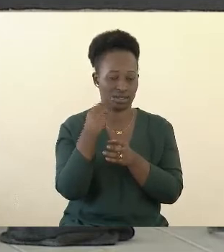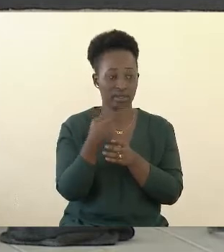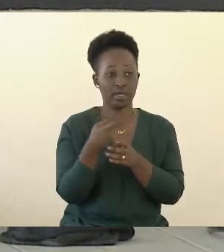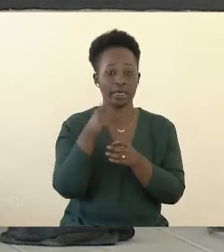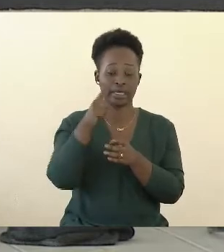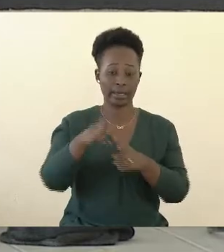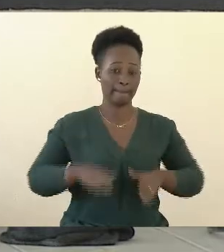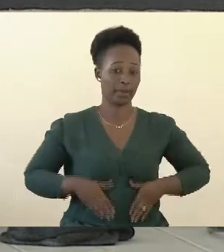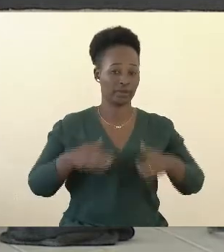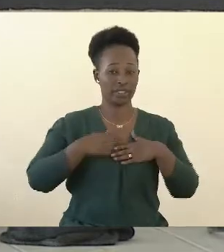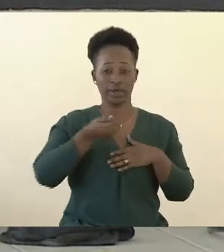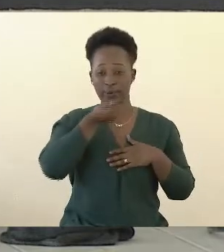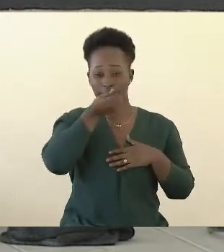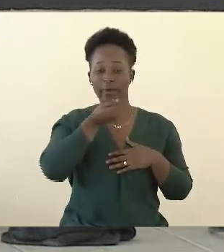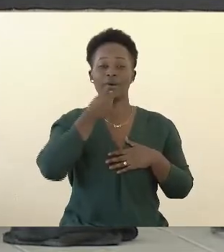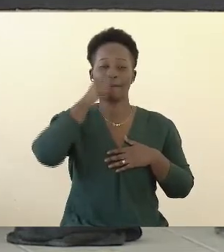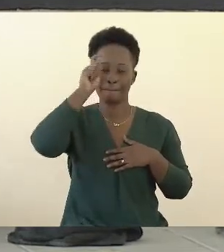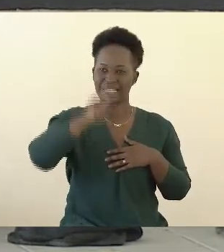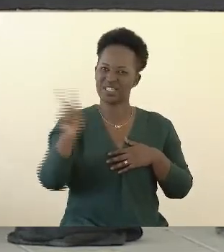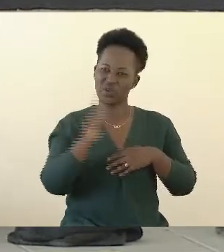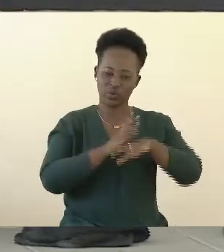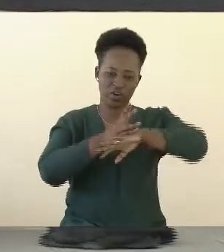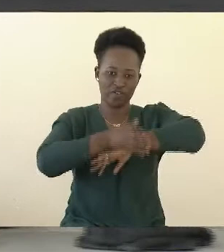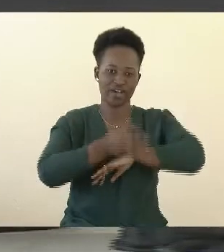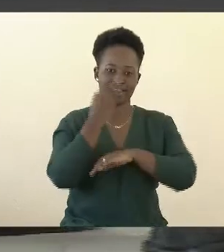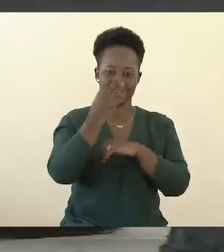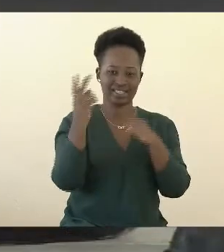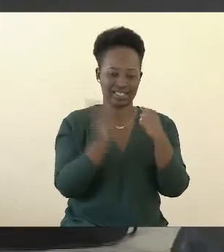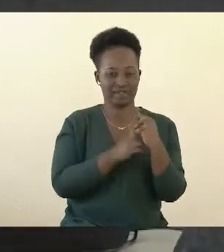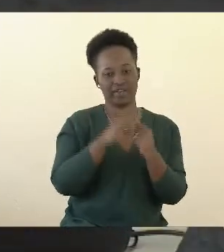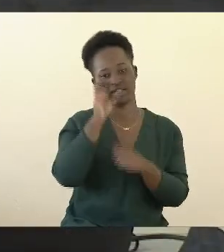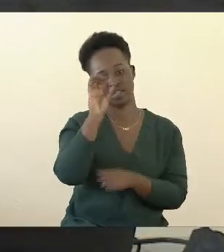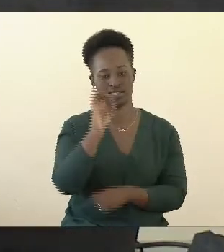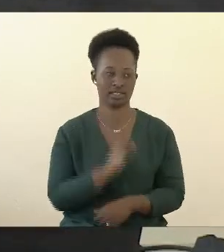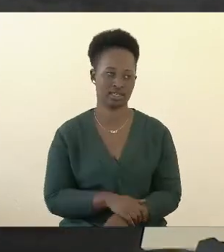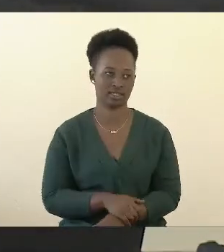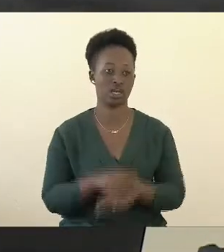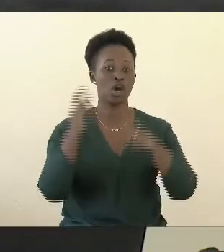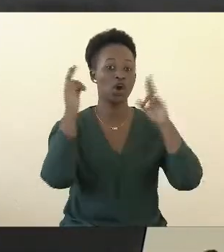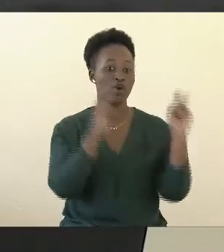exceed 37 degrees Celsius. So we know that the normal body temperature